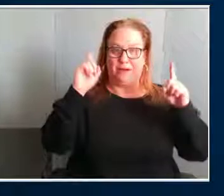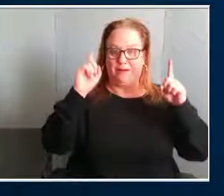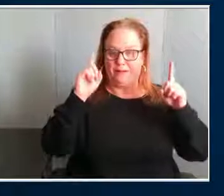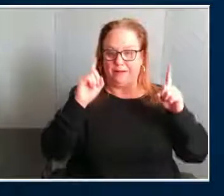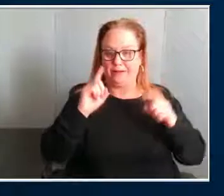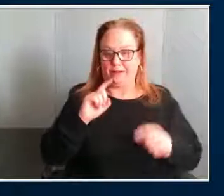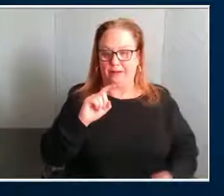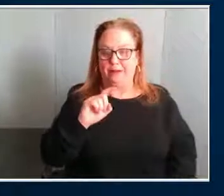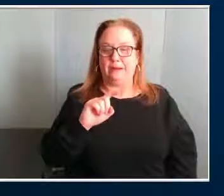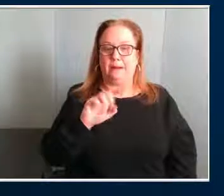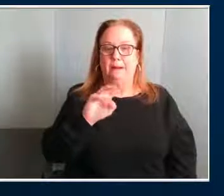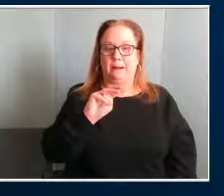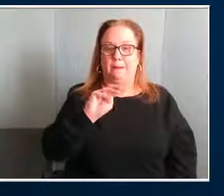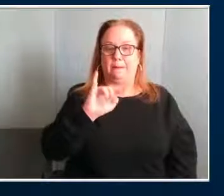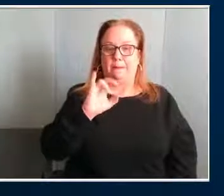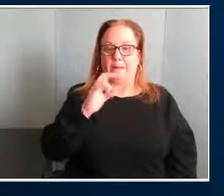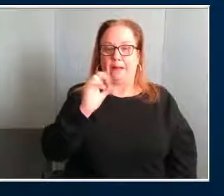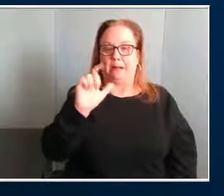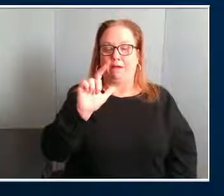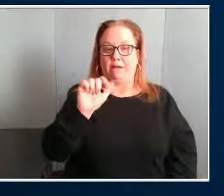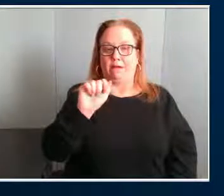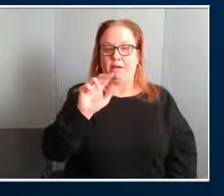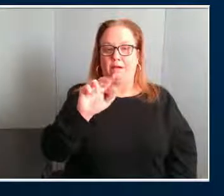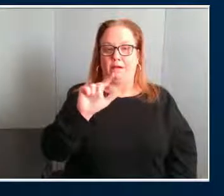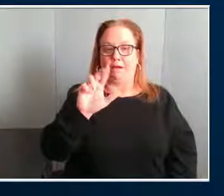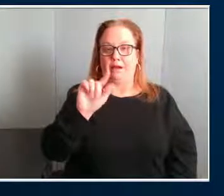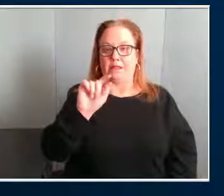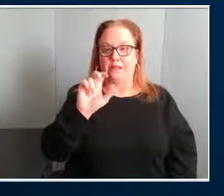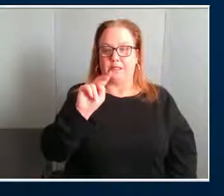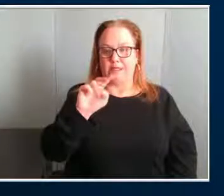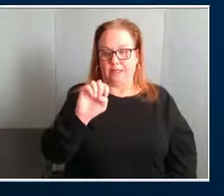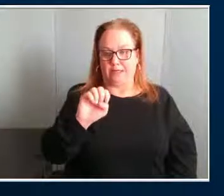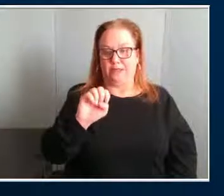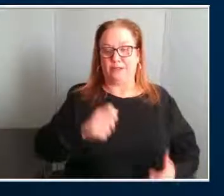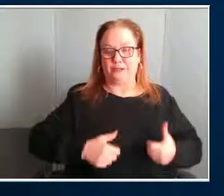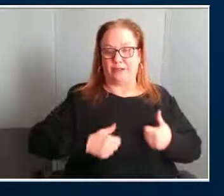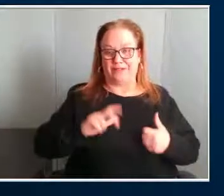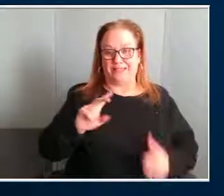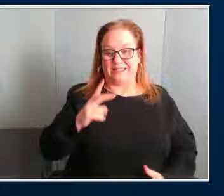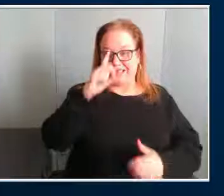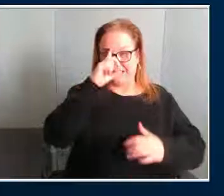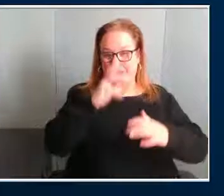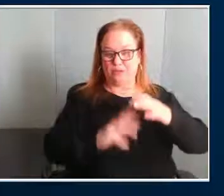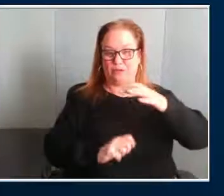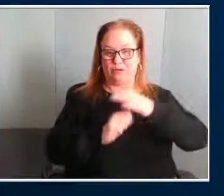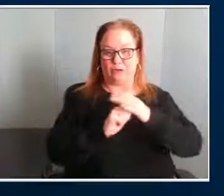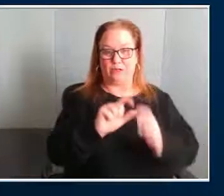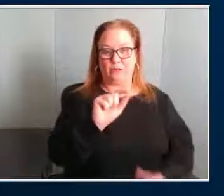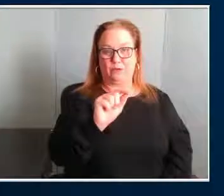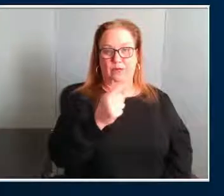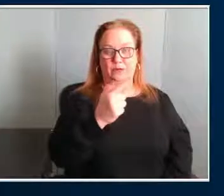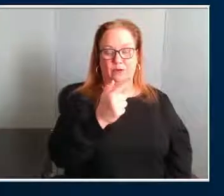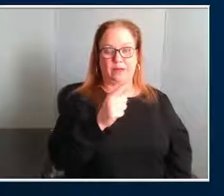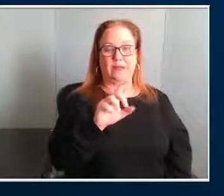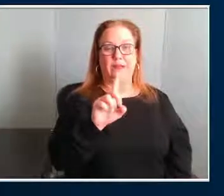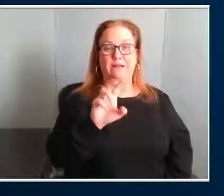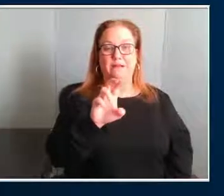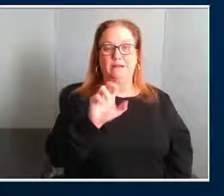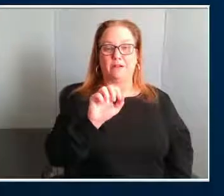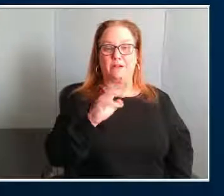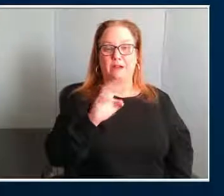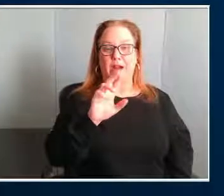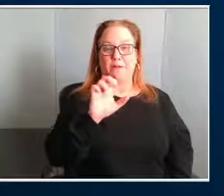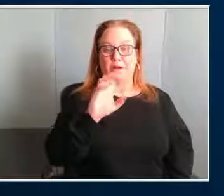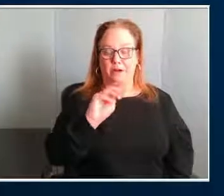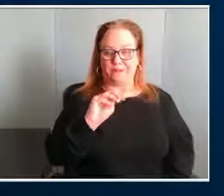Augustine survived his second stroke in February of 2021. Dr. Abraham removed the clot from his brain, and next to Michael is his